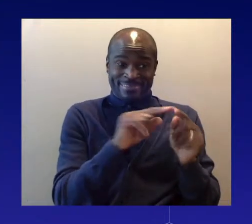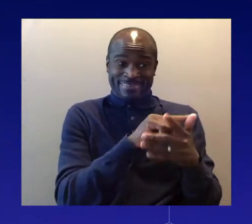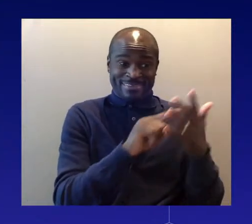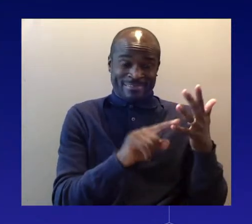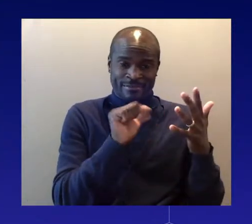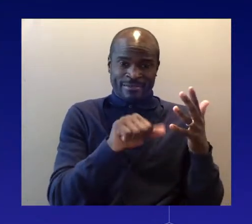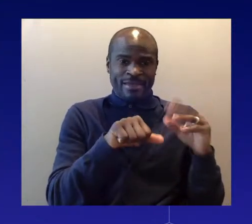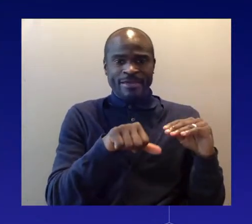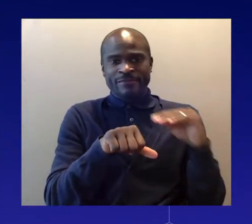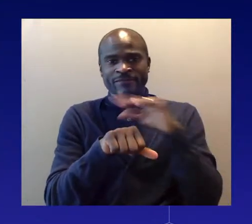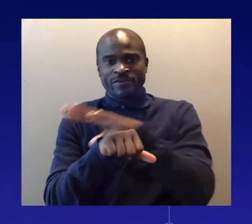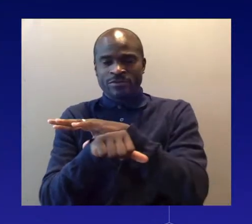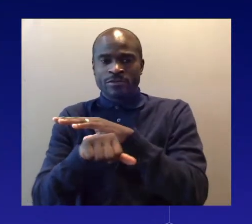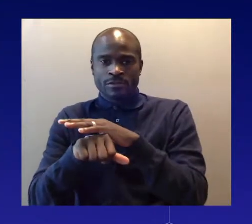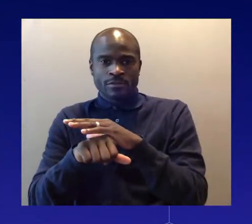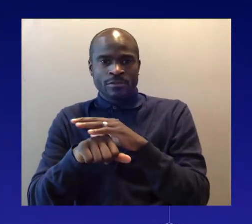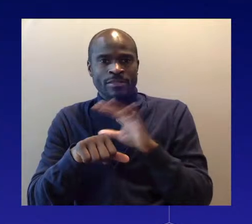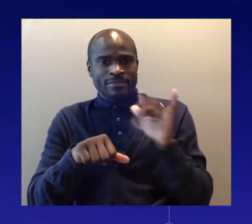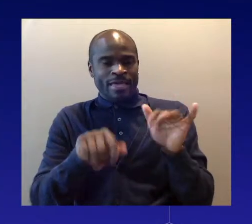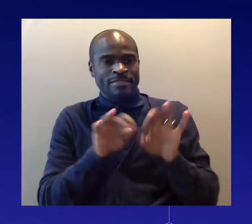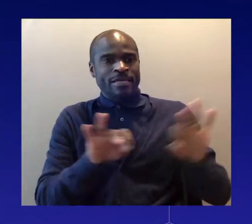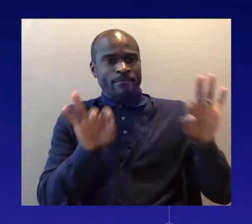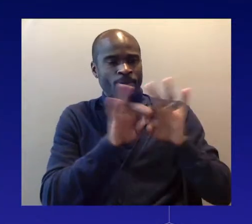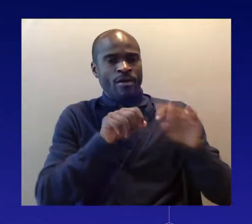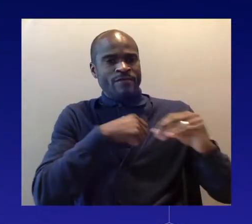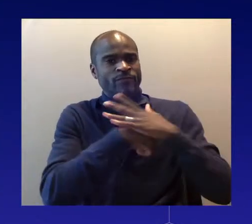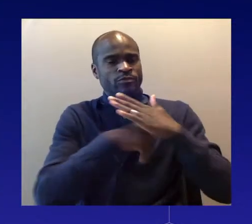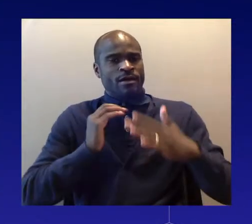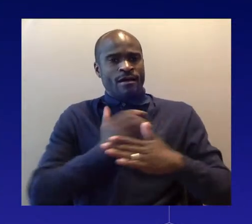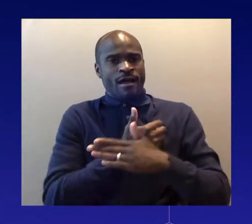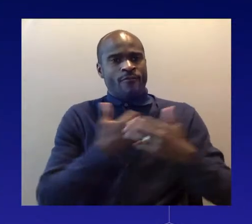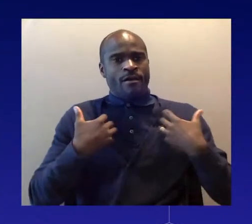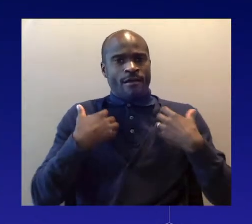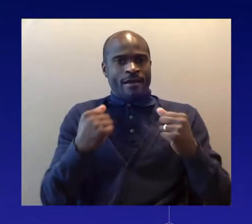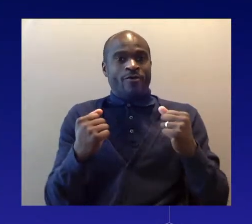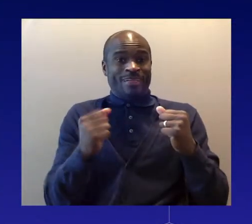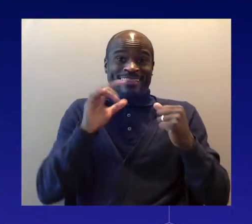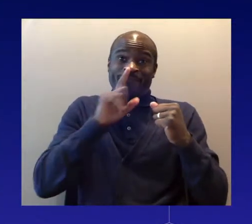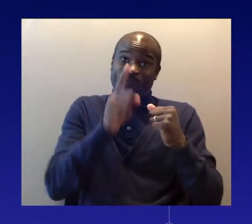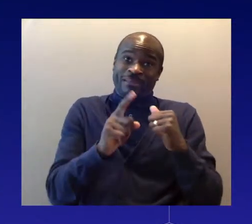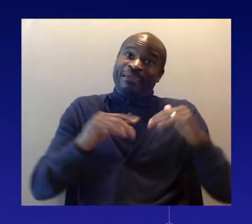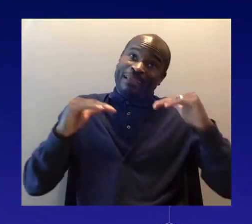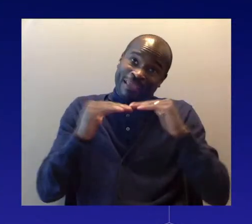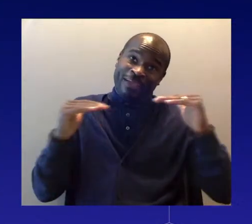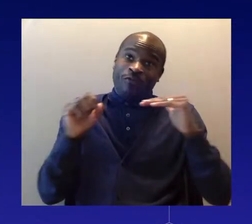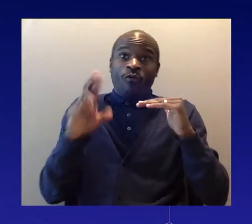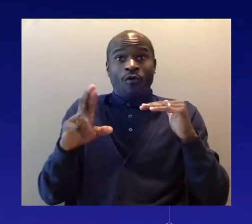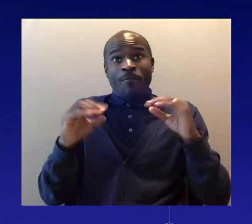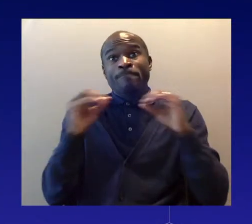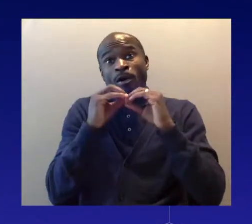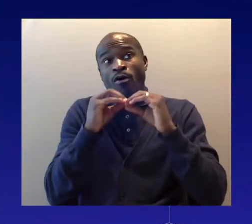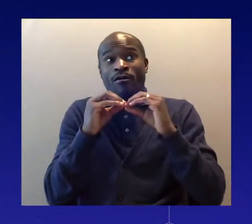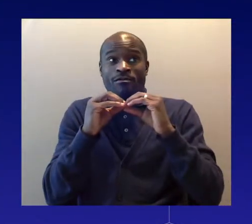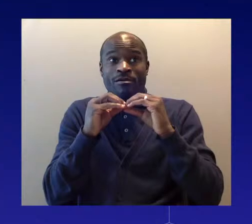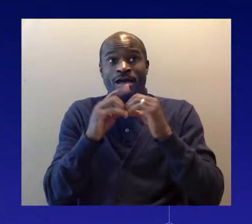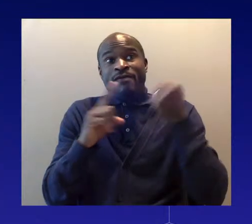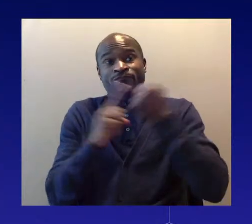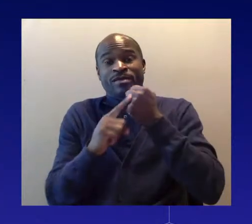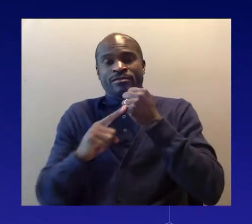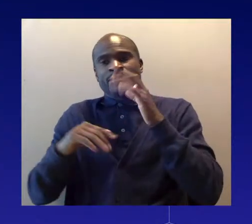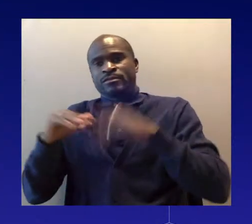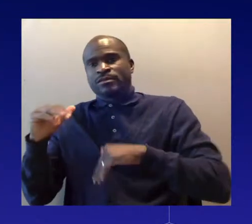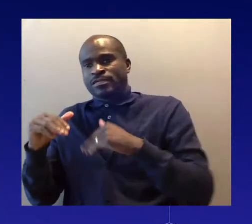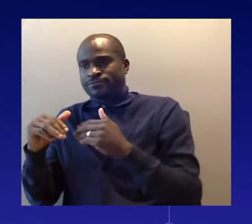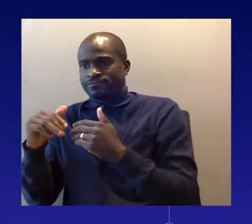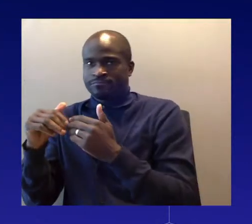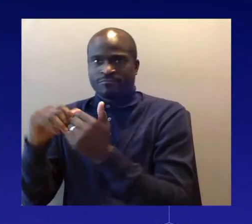four walls of a hospital or a doctor's office. And conversations about the social drivers of health have gone from something that happened in